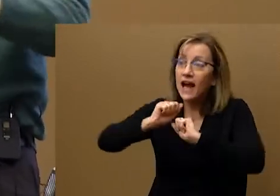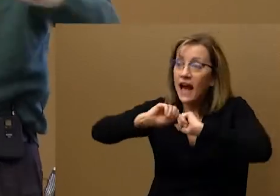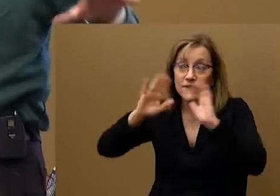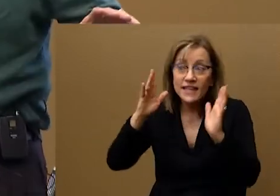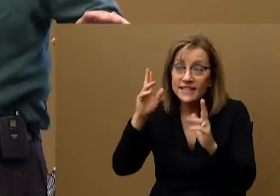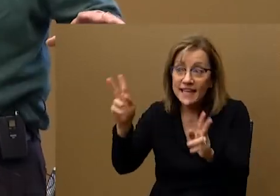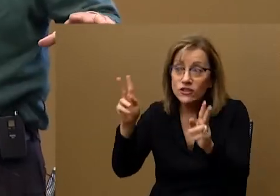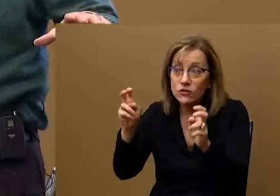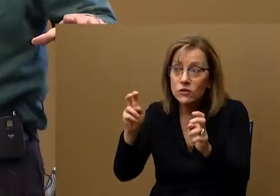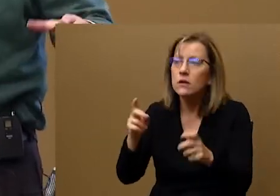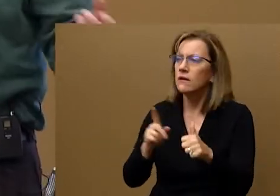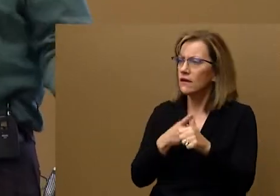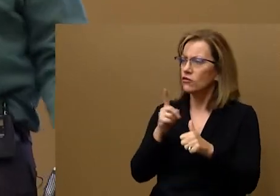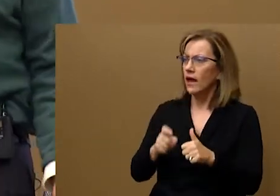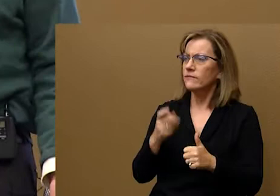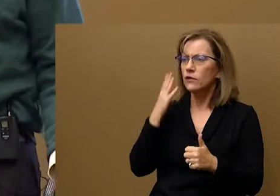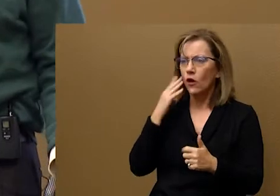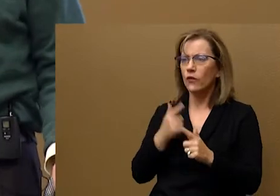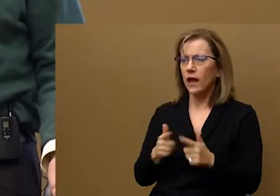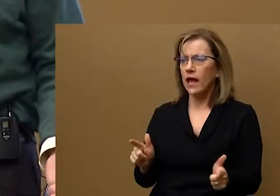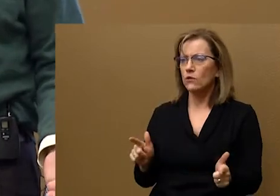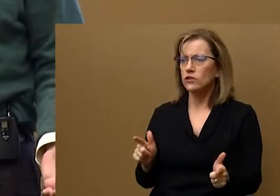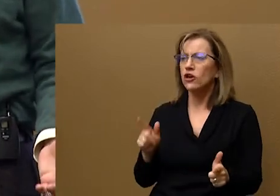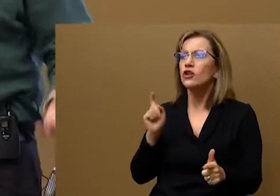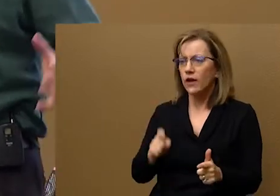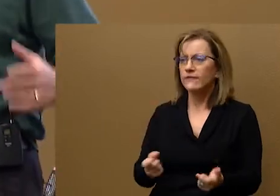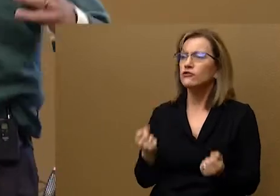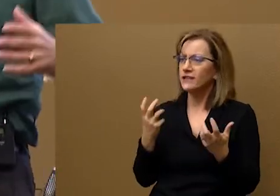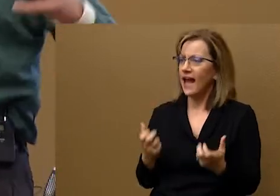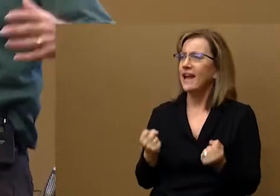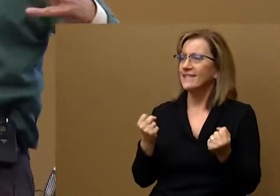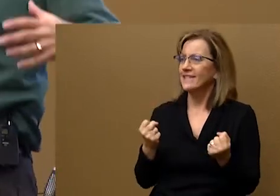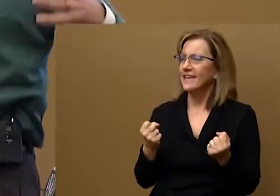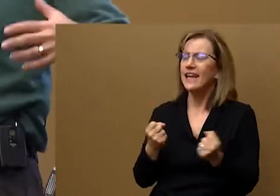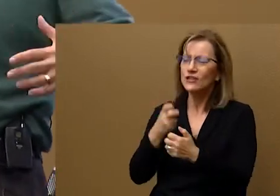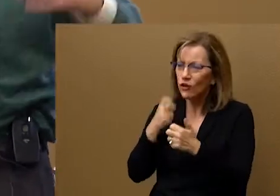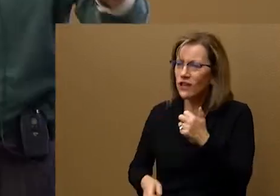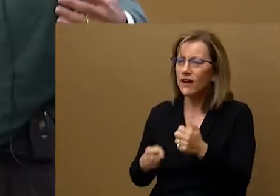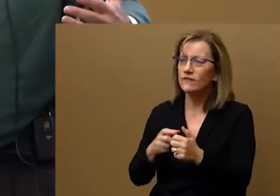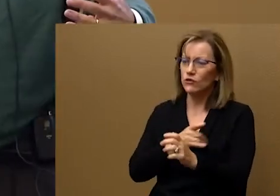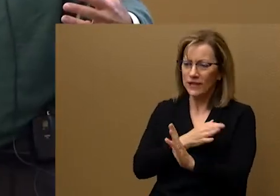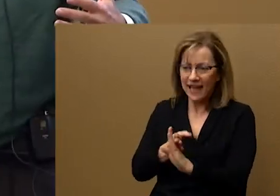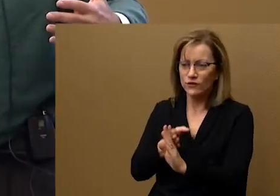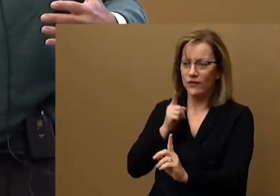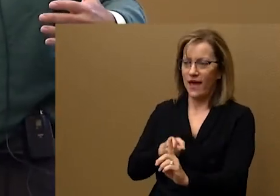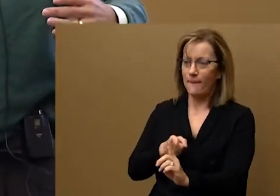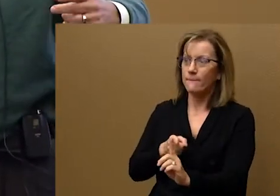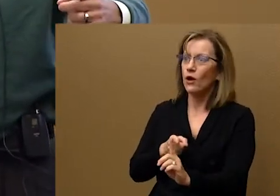beyond the most obvious issue, which is you have to be able to sign. That is so hard to get to that point.